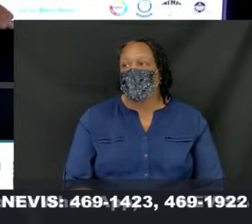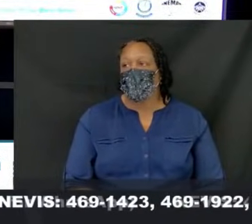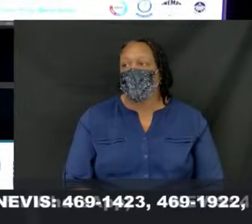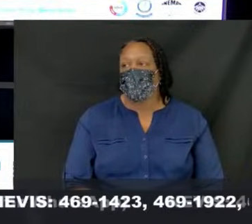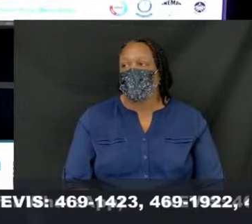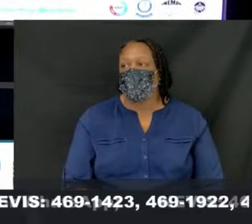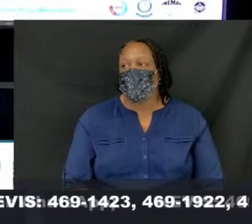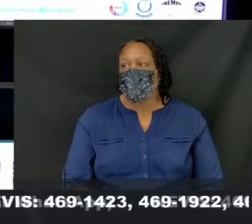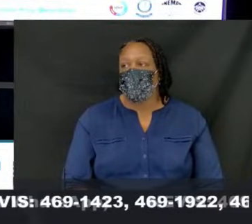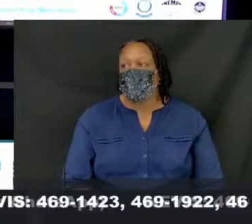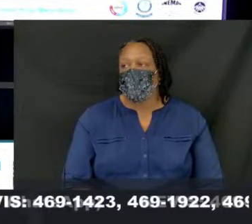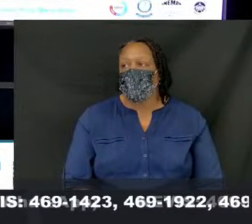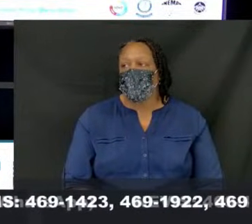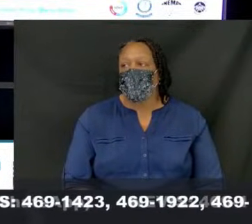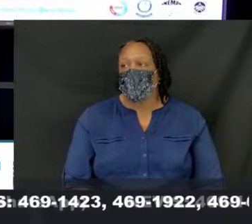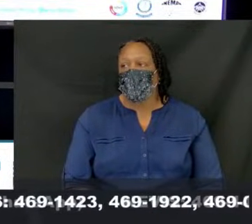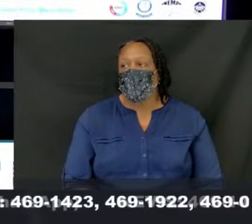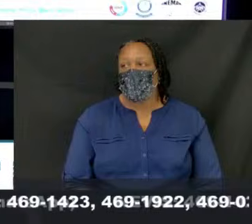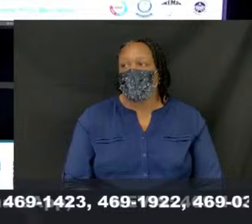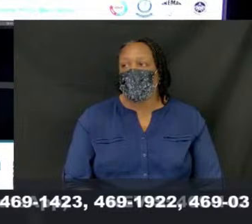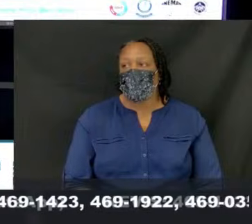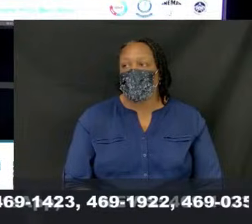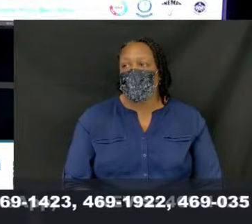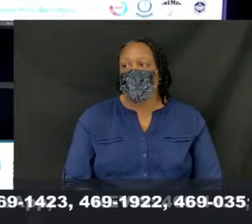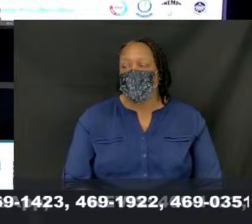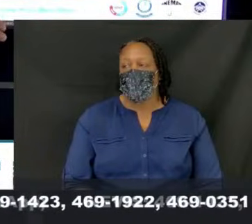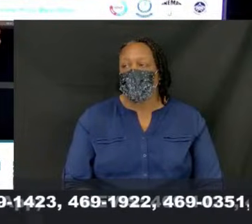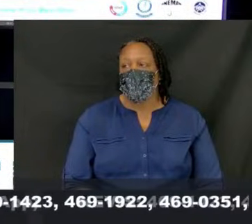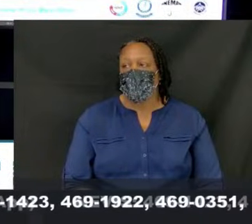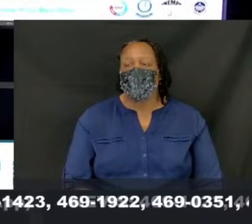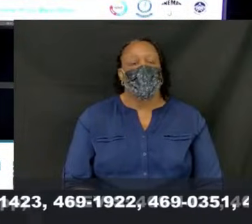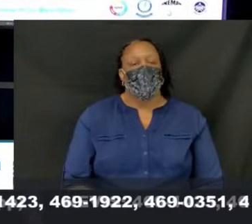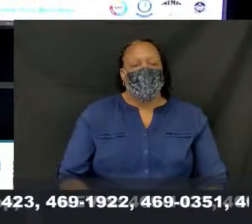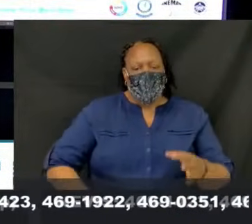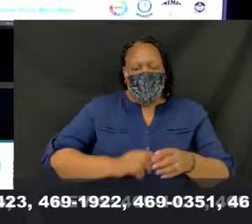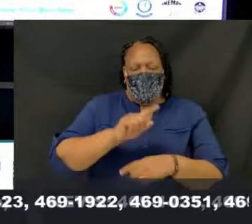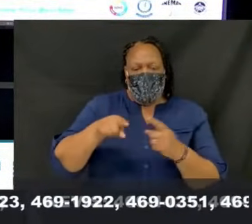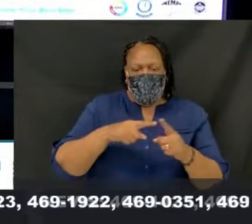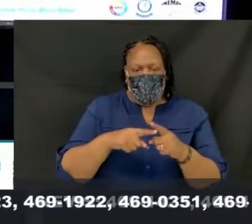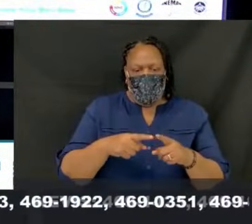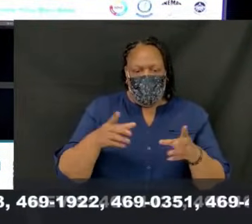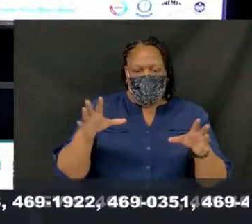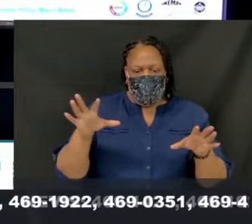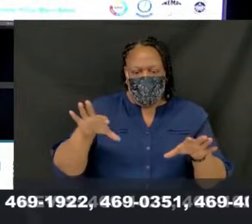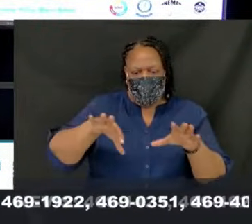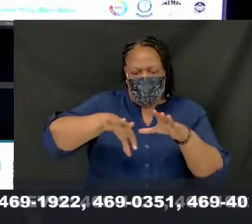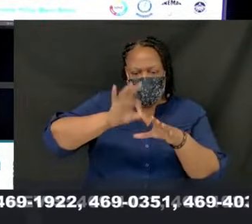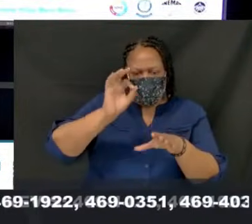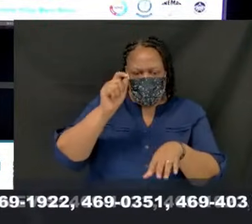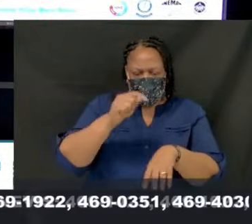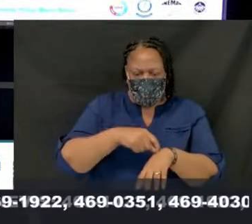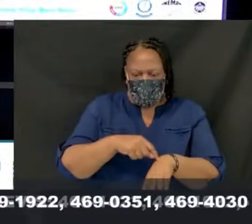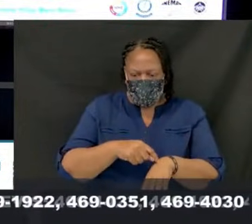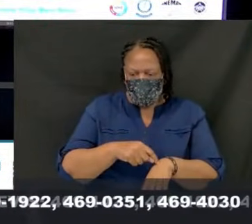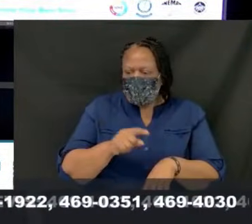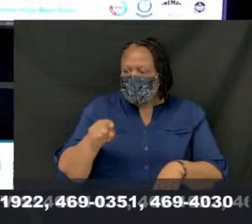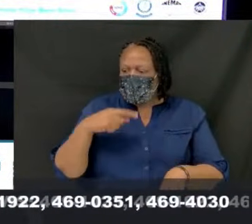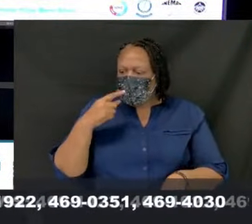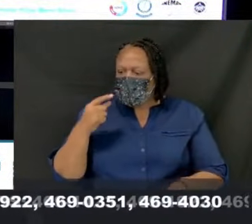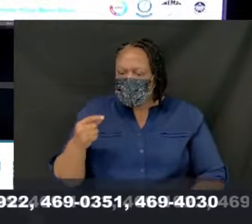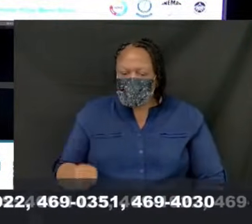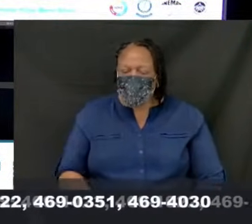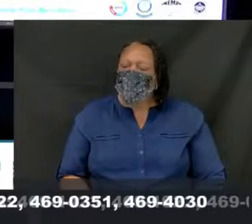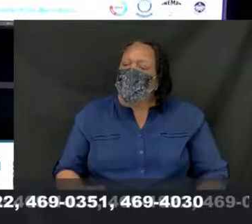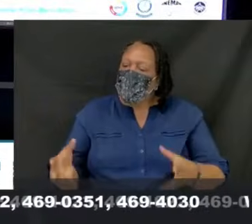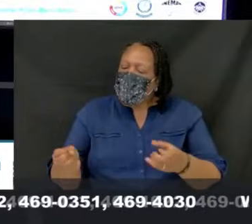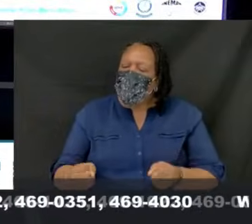you have a choice on the ballot and it is your choice, you can choose A or B. You clearly tell them that you need